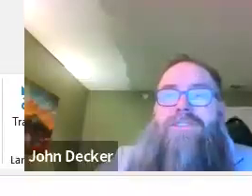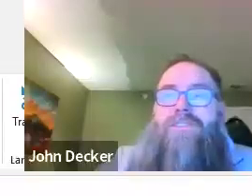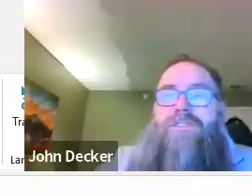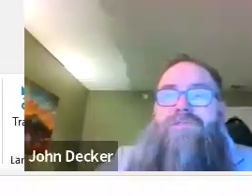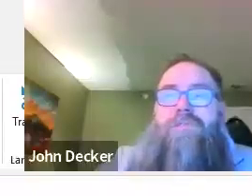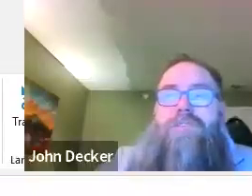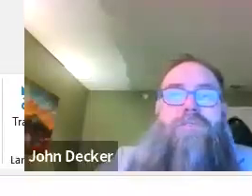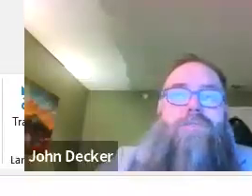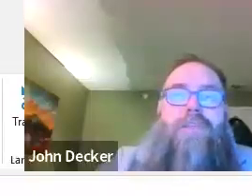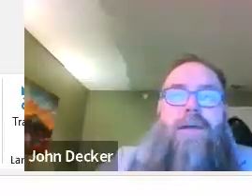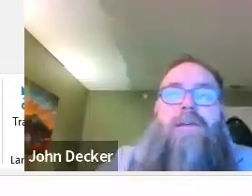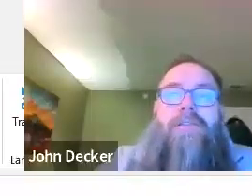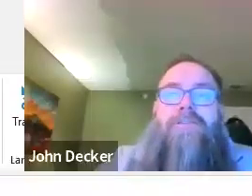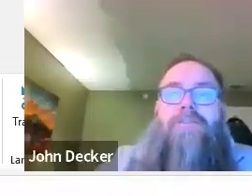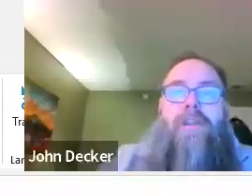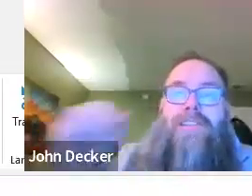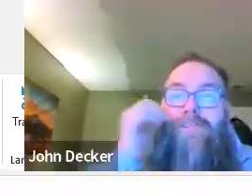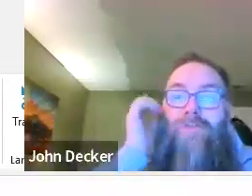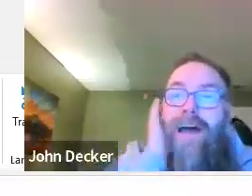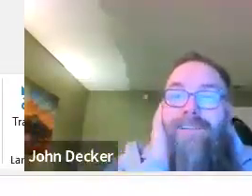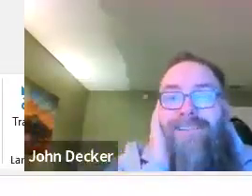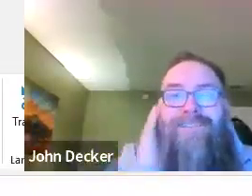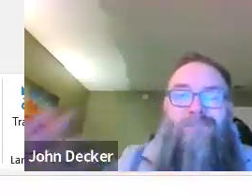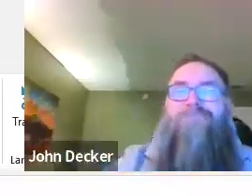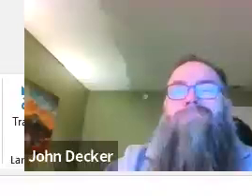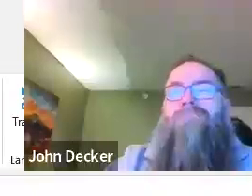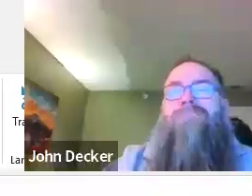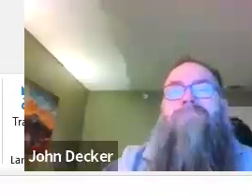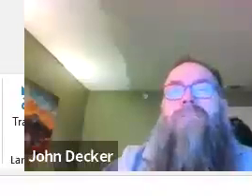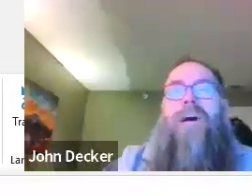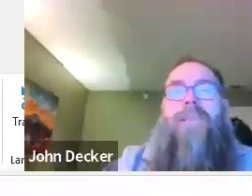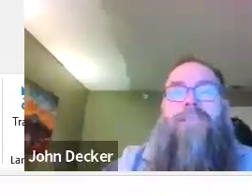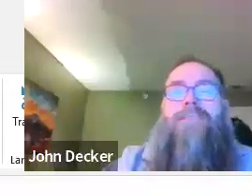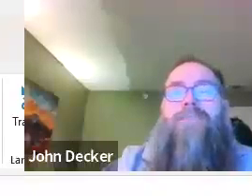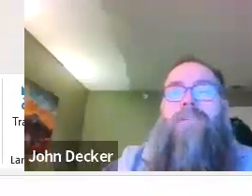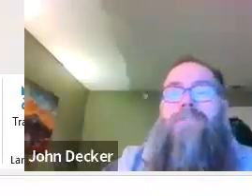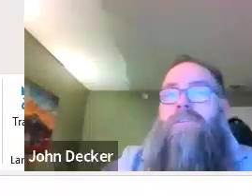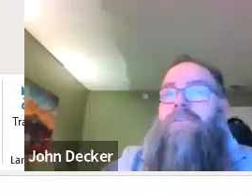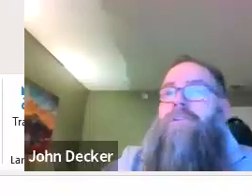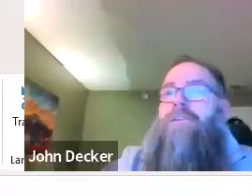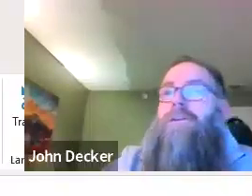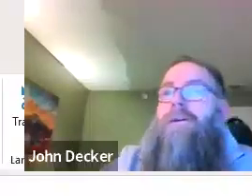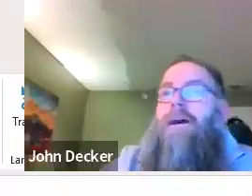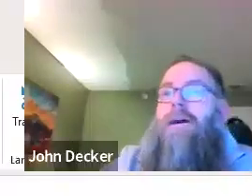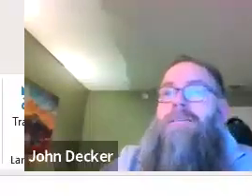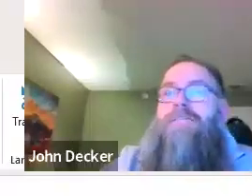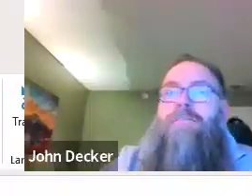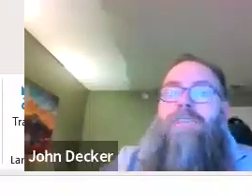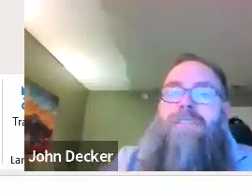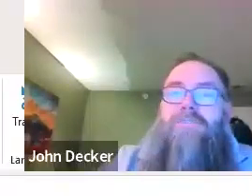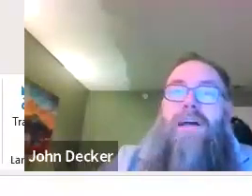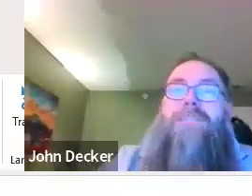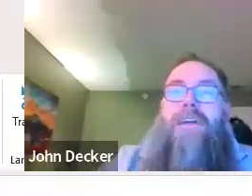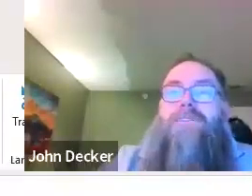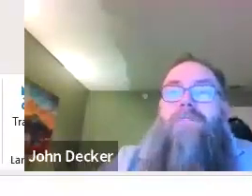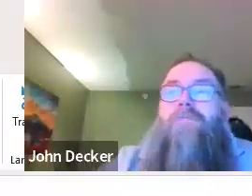finalize the transition to the new service codes. Yeah. Service providers that do not, this is new. I'll highlight this information here.